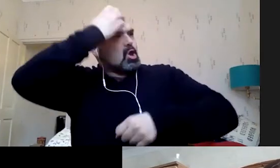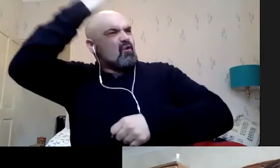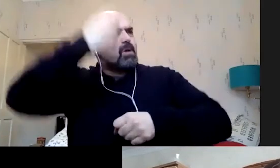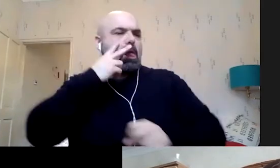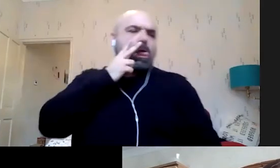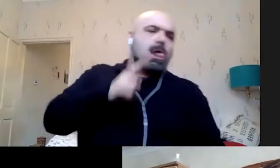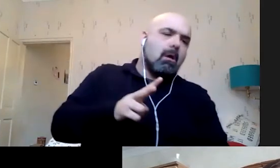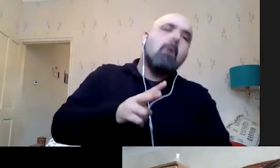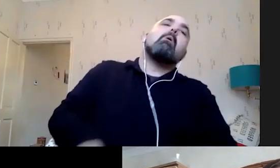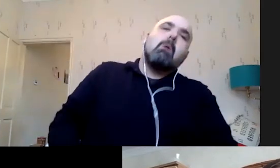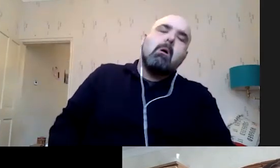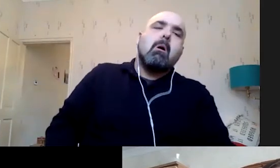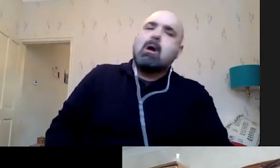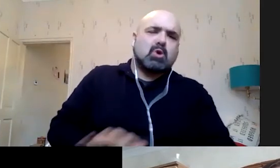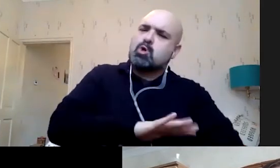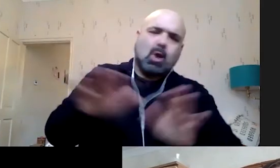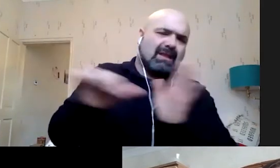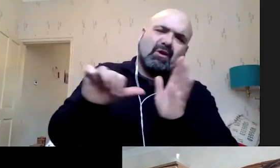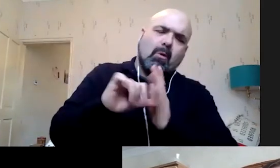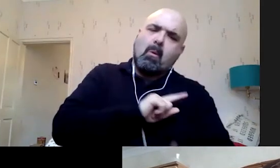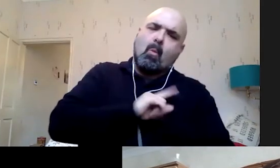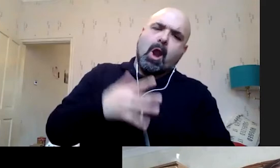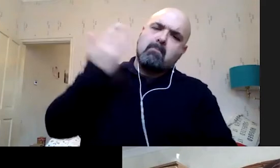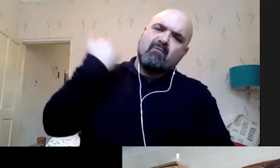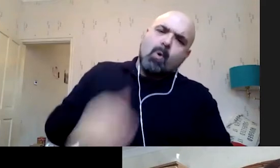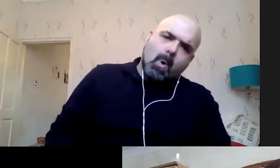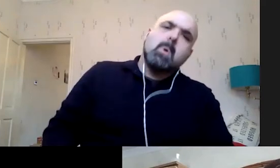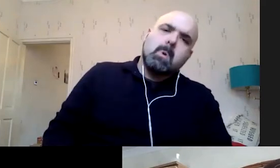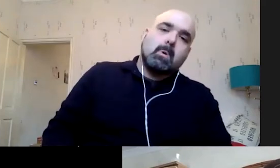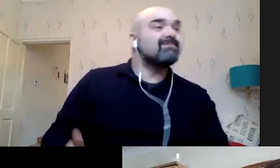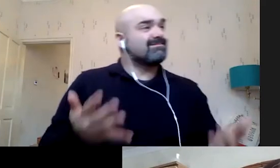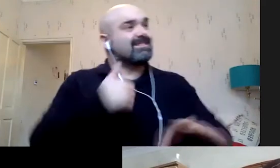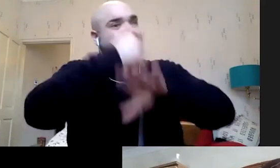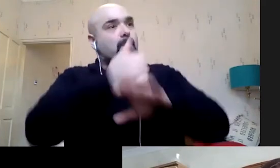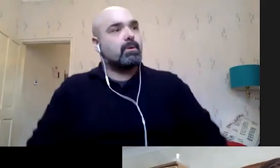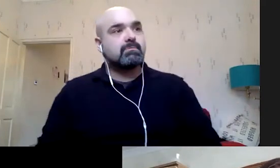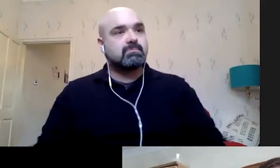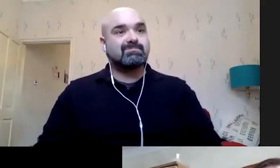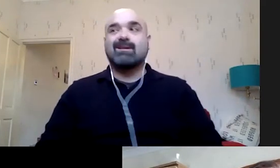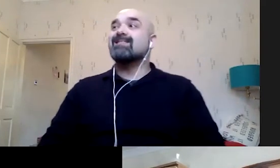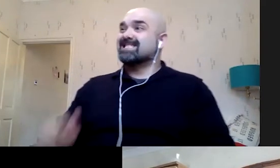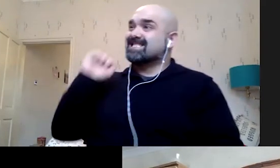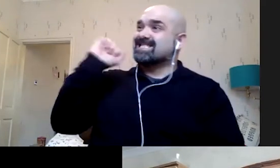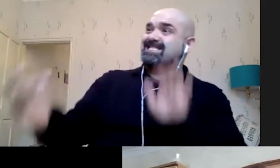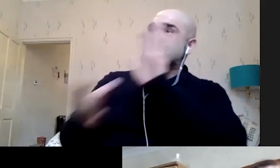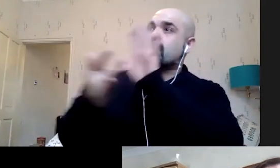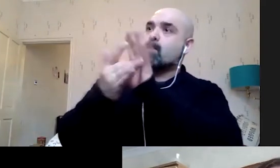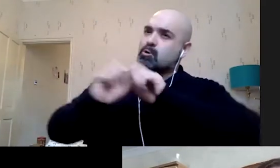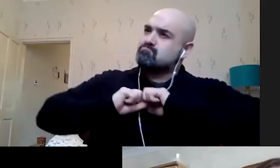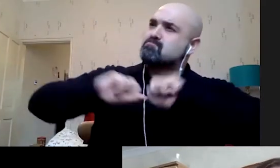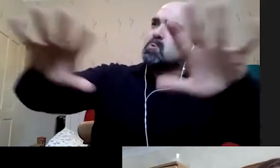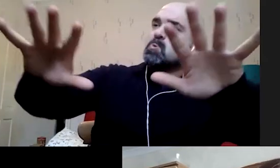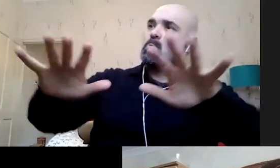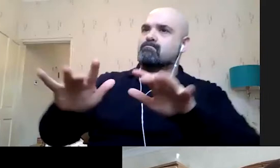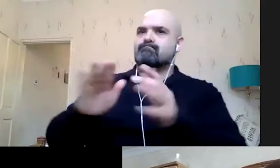it's not that difficult. Why have we not done this before? So it's really important that we get that out, isn't it? We make sure that there's real